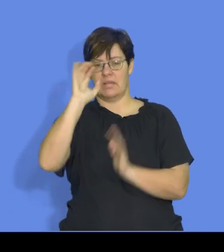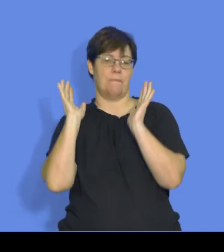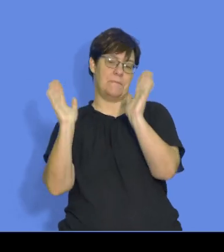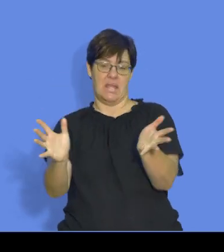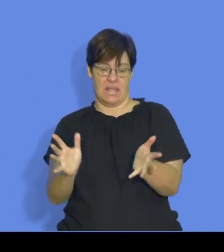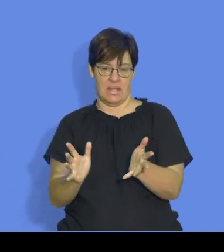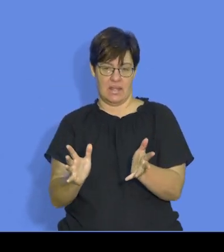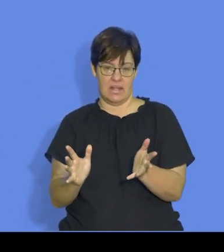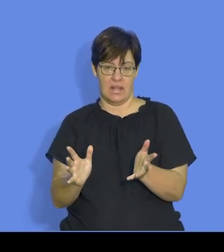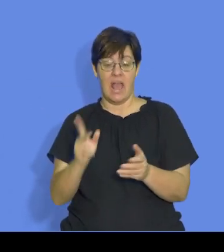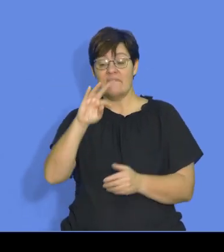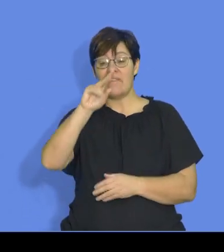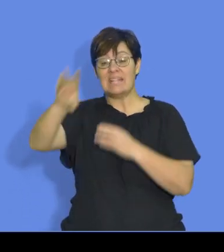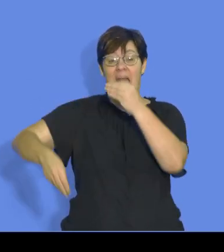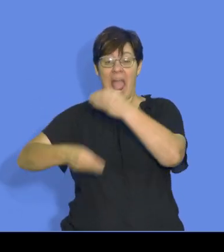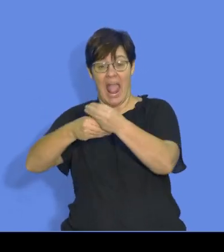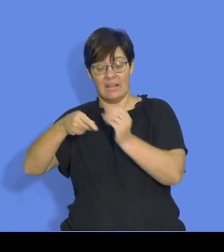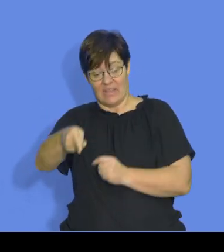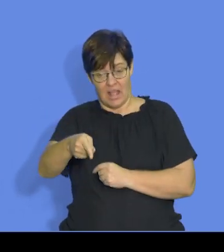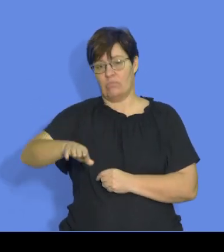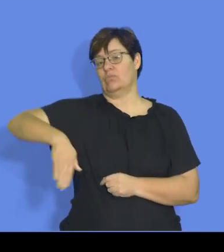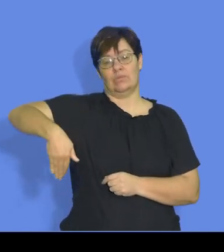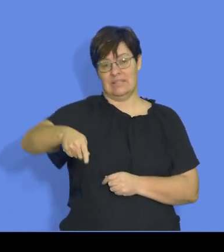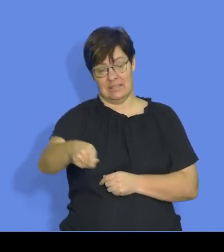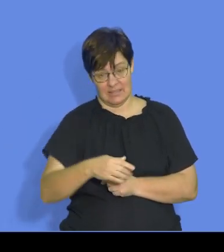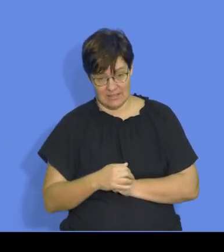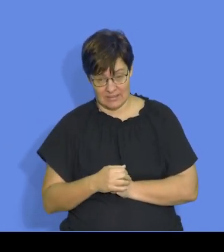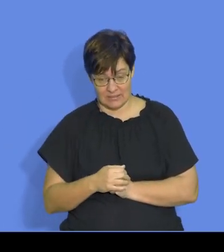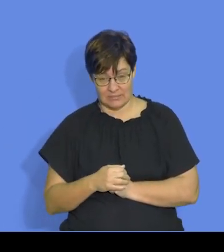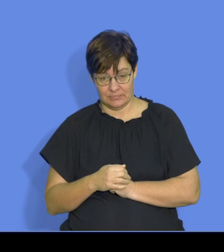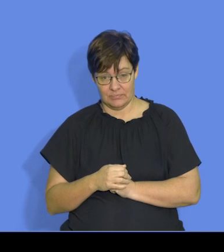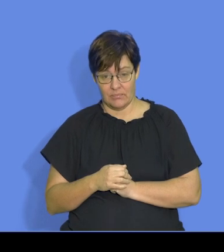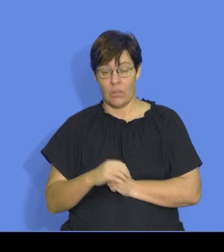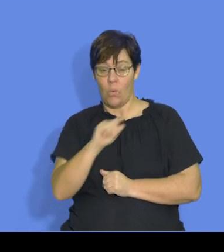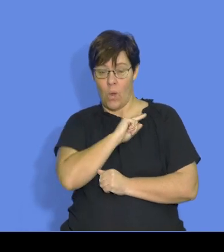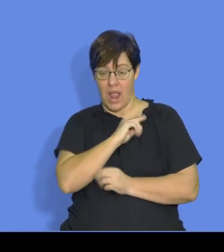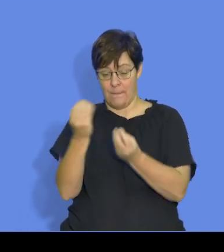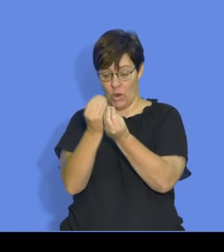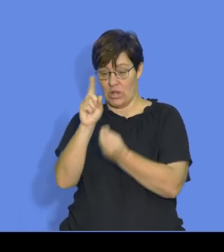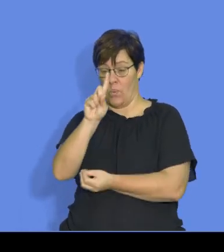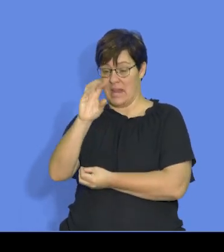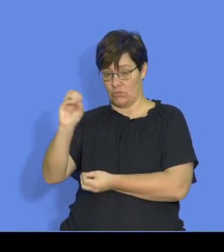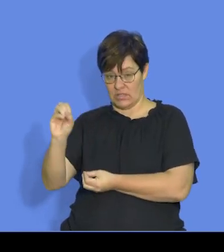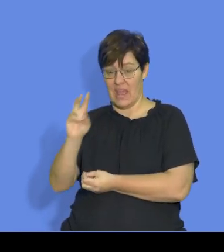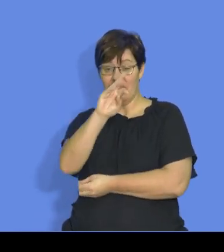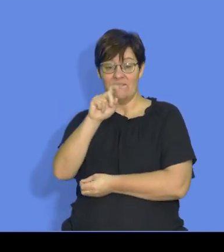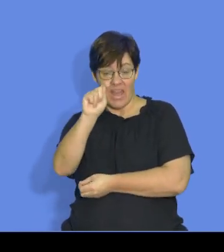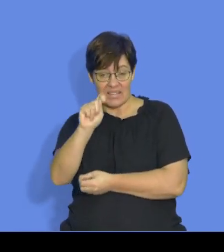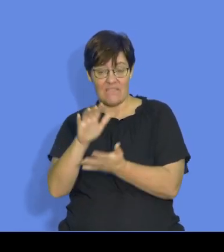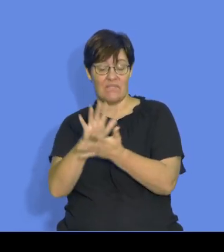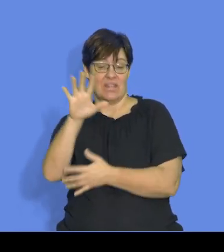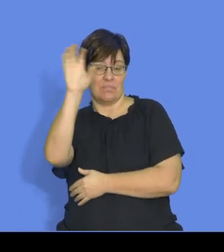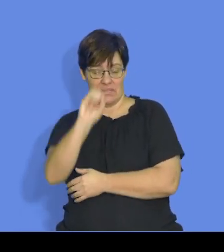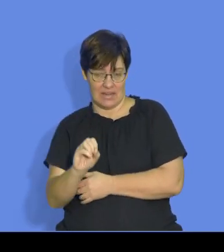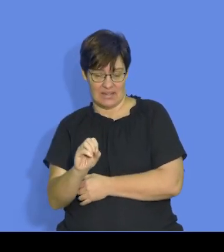remember, exclusive is the 100, the VAT is at 15, and inclusive